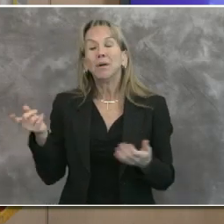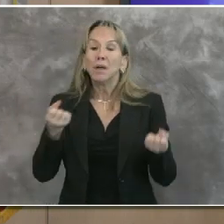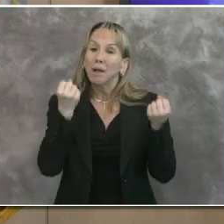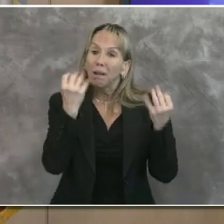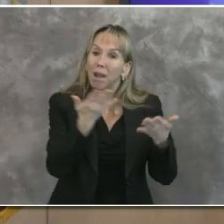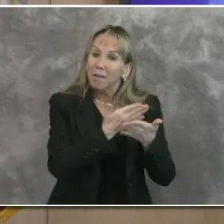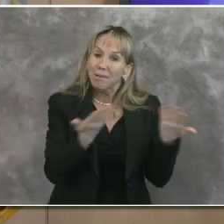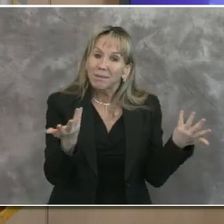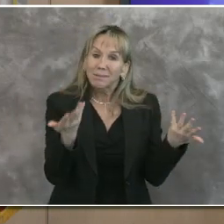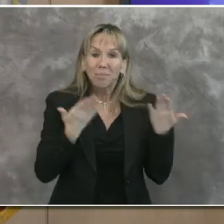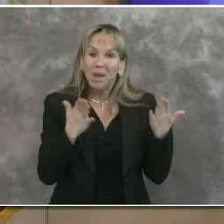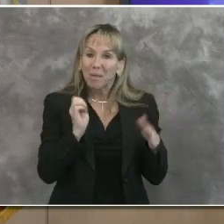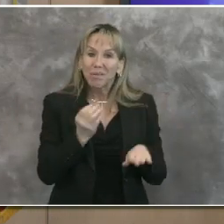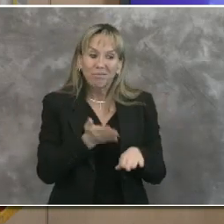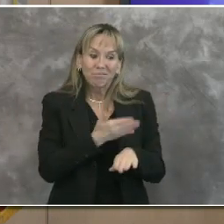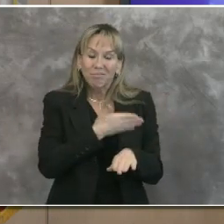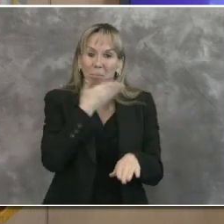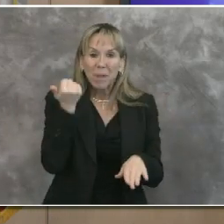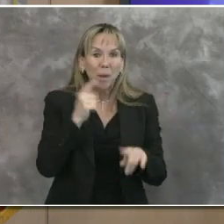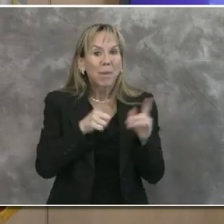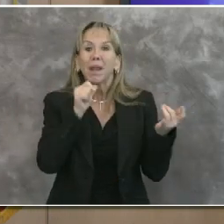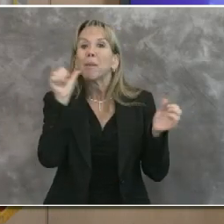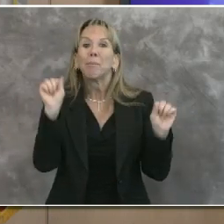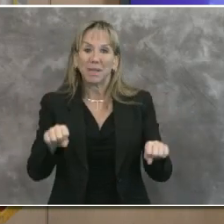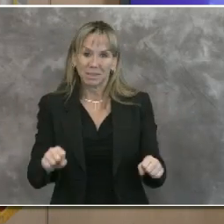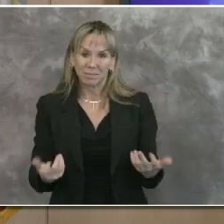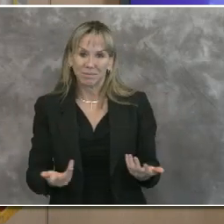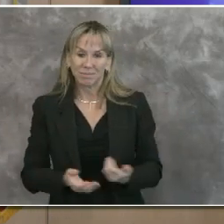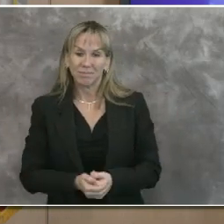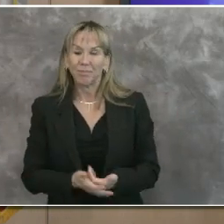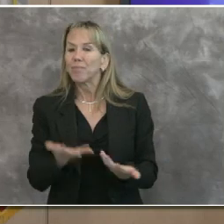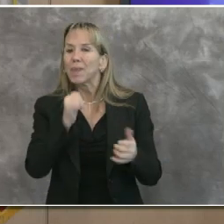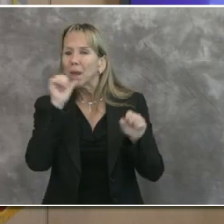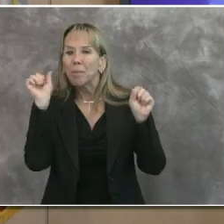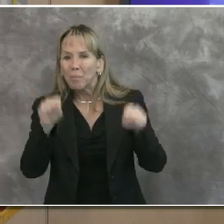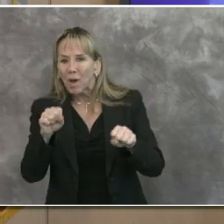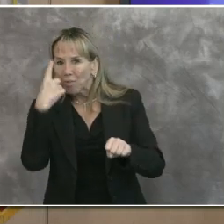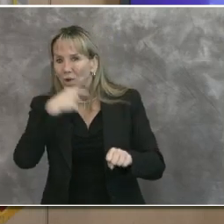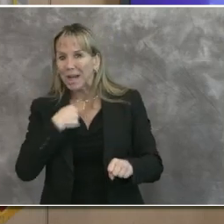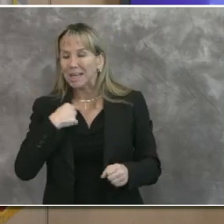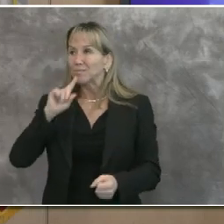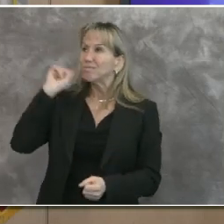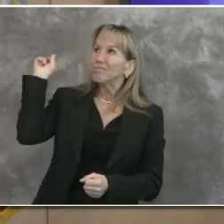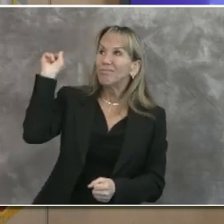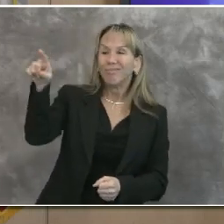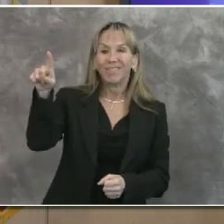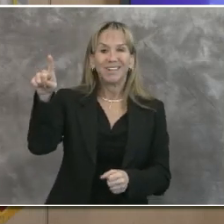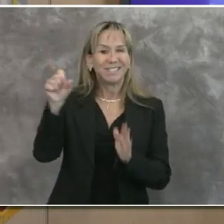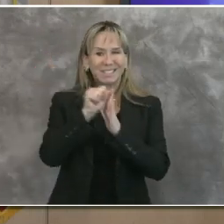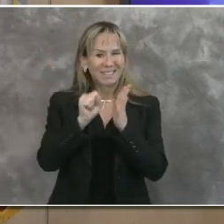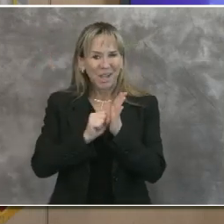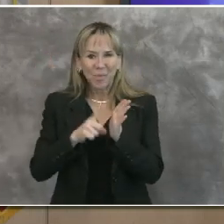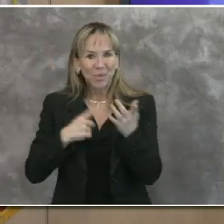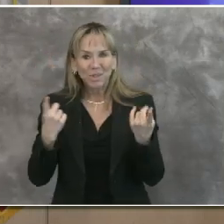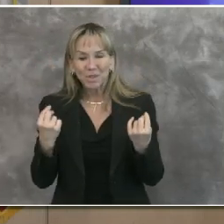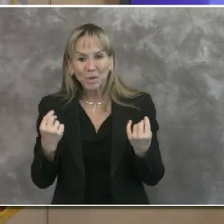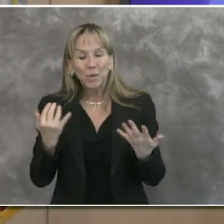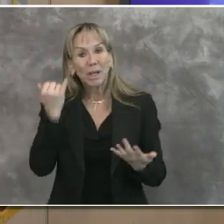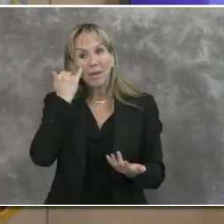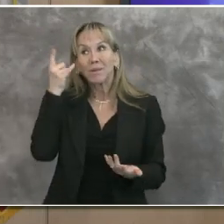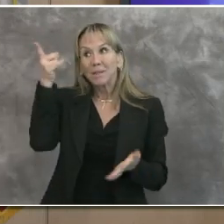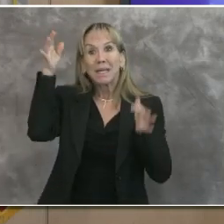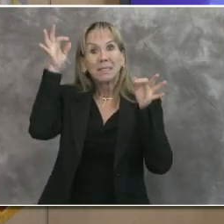better that are not possible. So it is not possible for us to tell the state of California what to do. They will decide on their